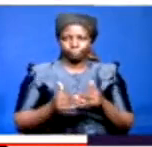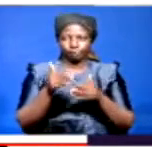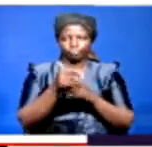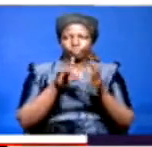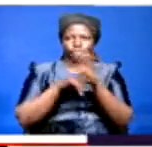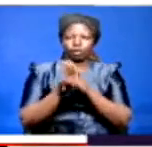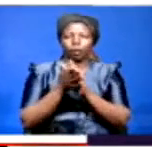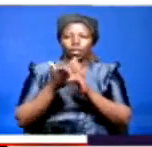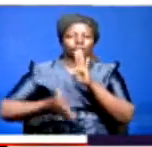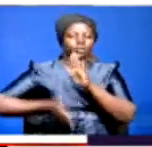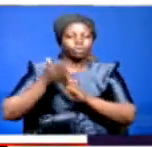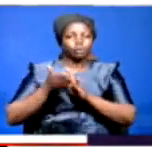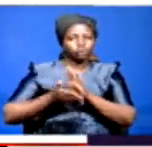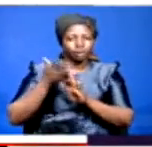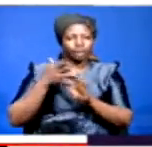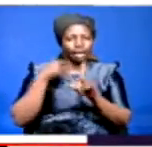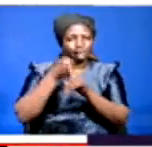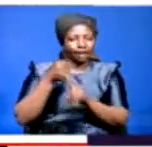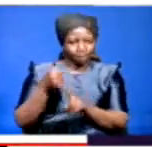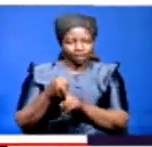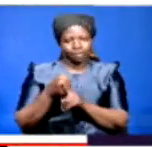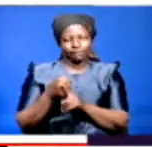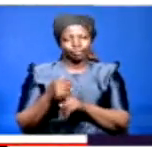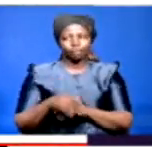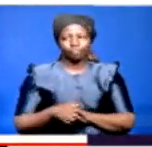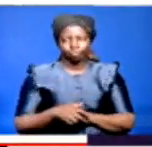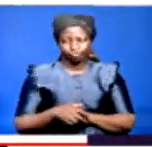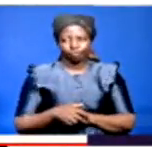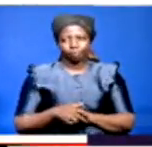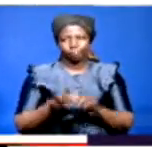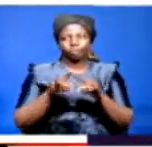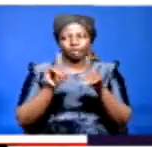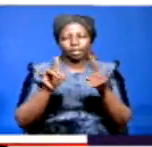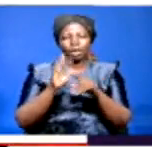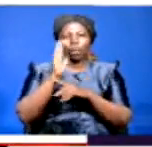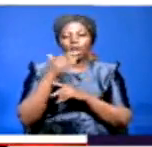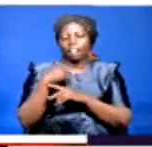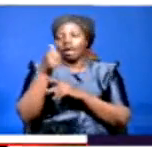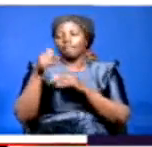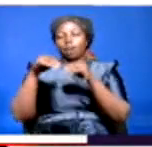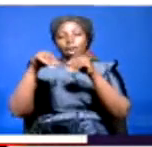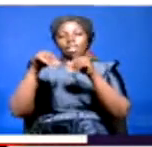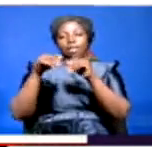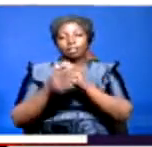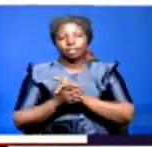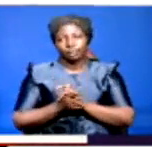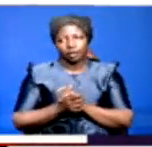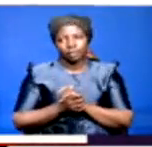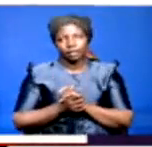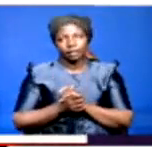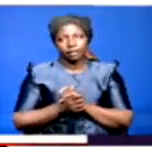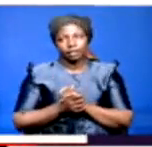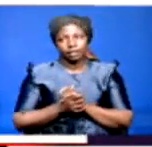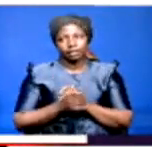quick counter-attacks. So that's one of their qualities. But they also have other qualities, many of them, in terms of their